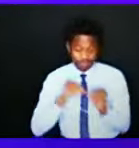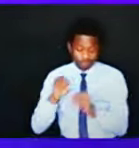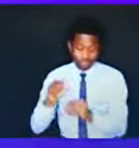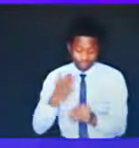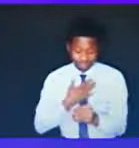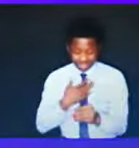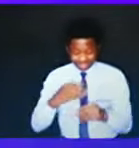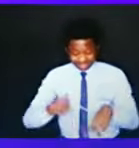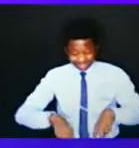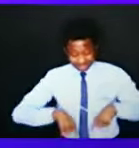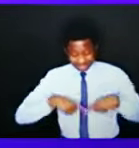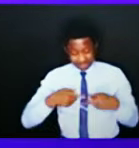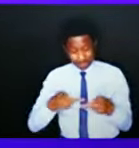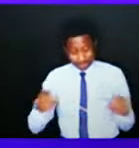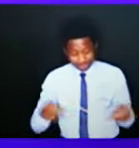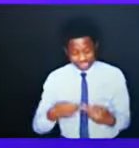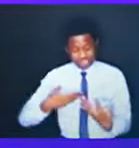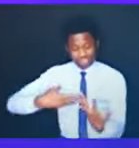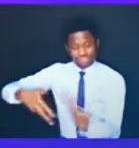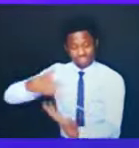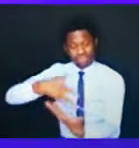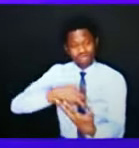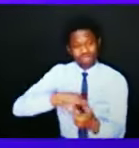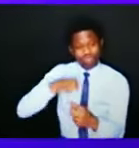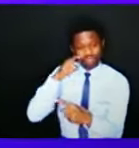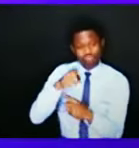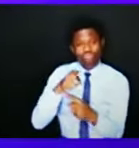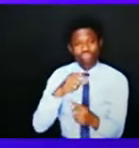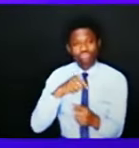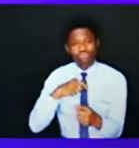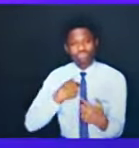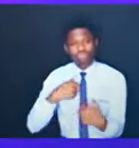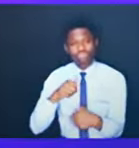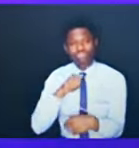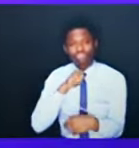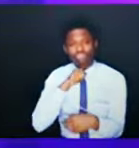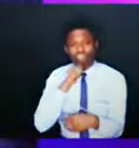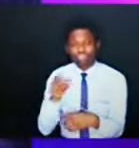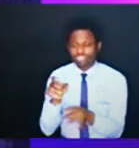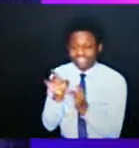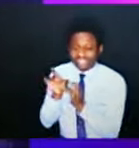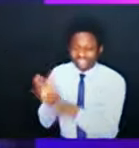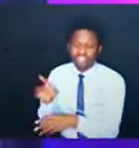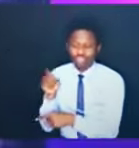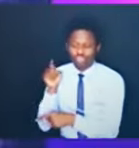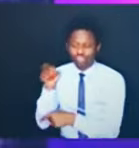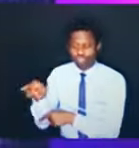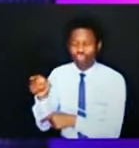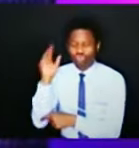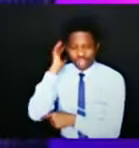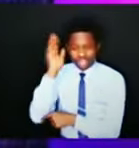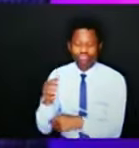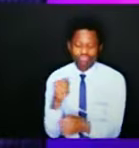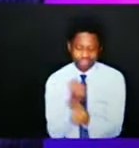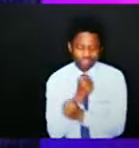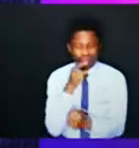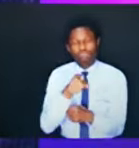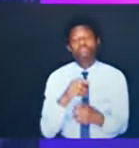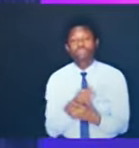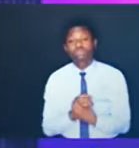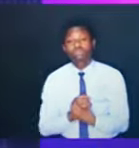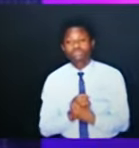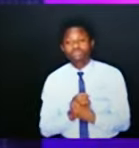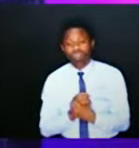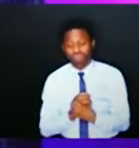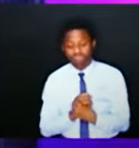place among you, and I will not abhor you. Na mede metina bia besimumu